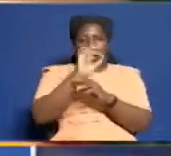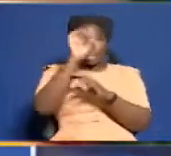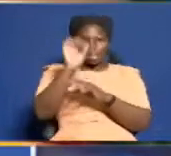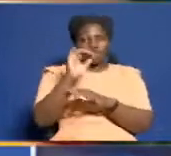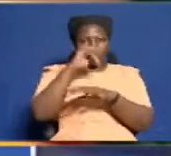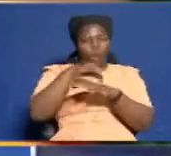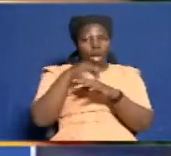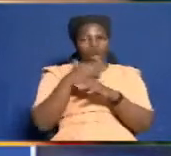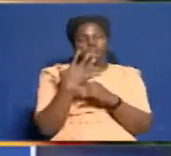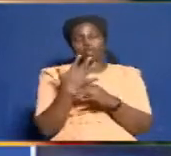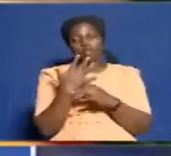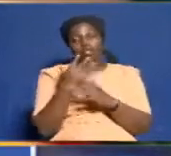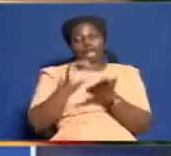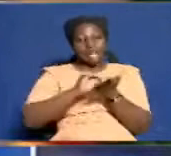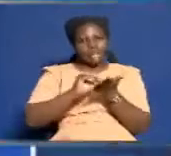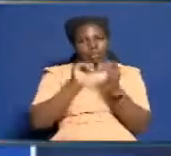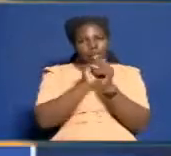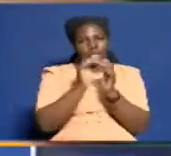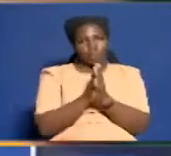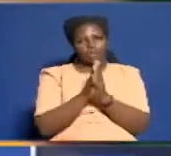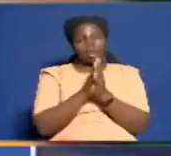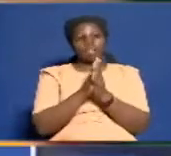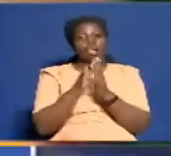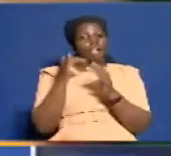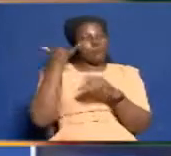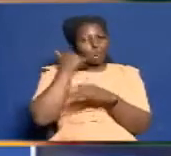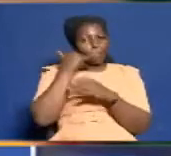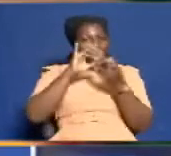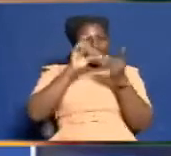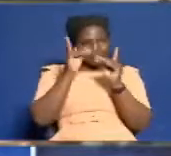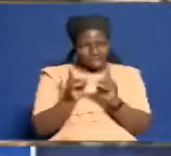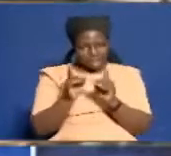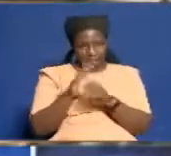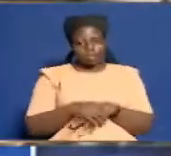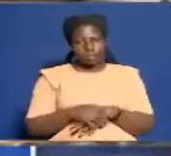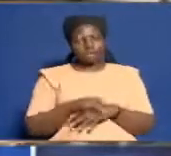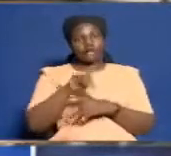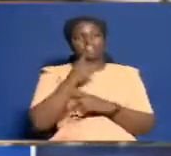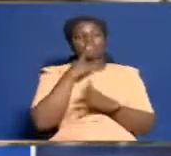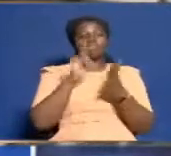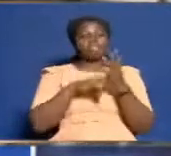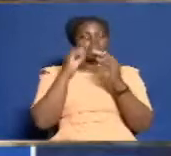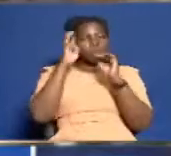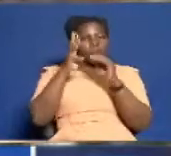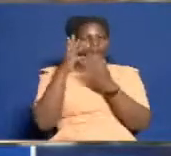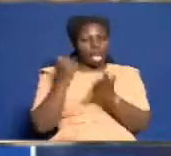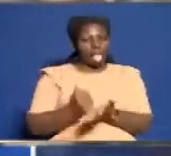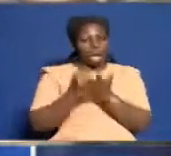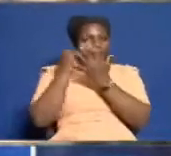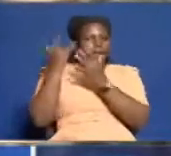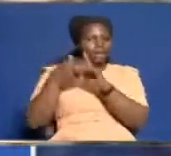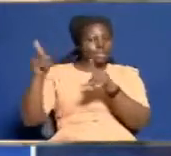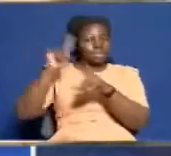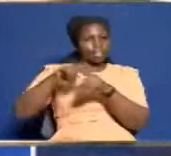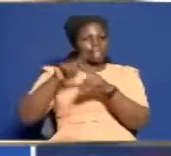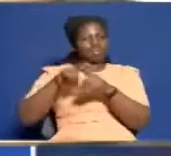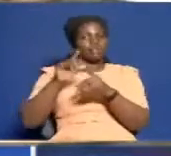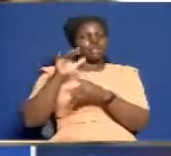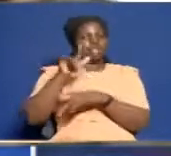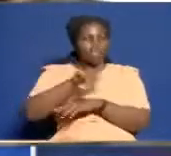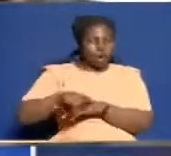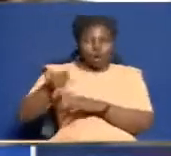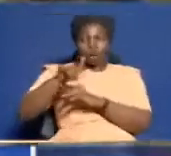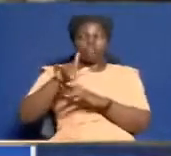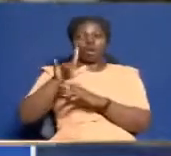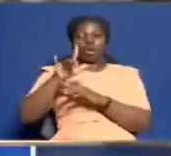data. While introducing the social media tax in July 2018, Uganda said it will help increase domestic budget financing instead of depending